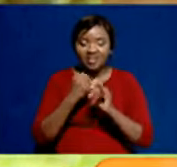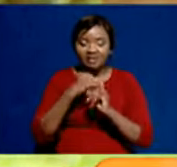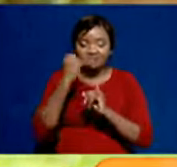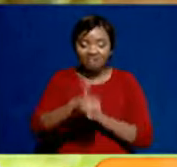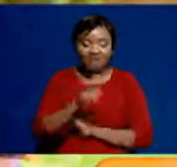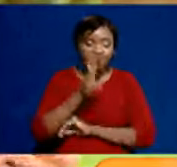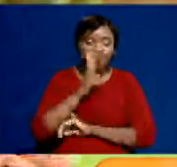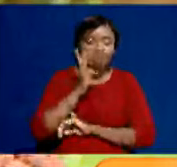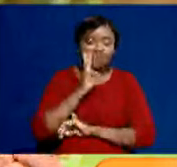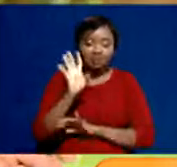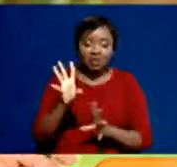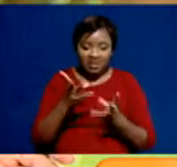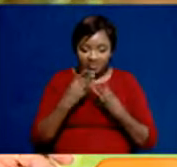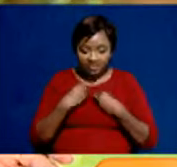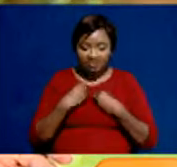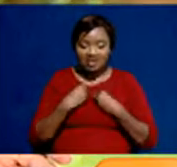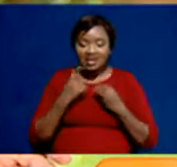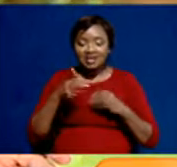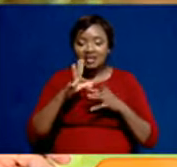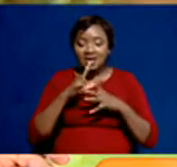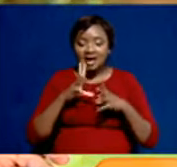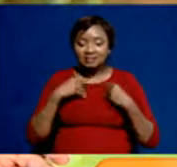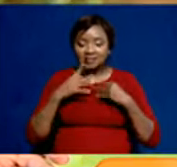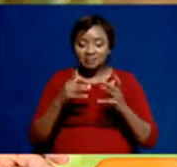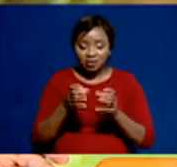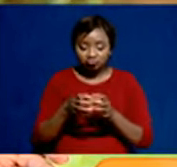he split Jubilee into two.